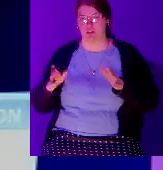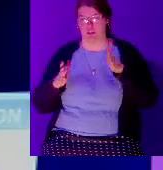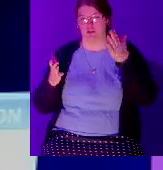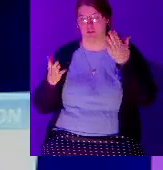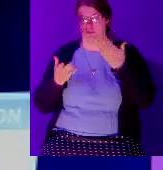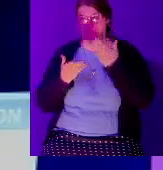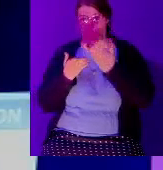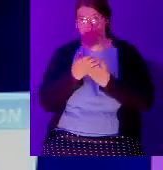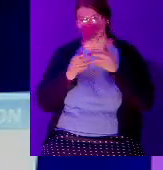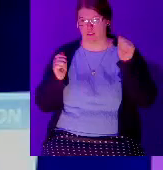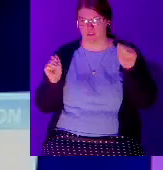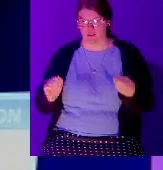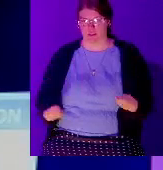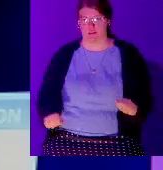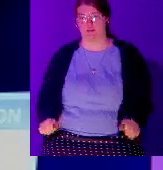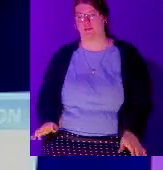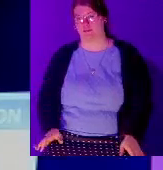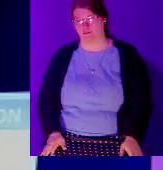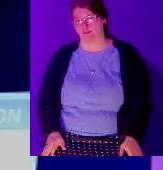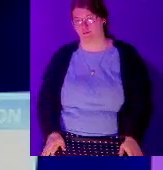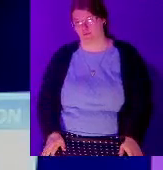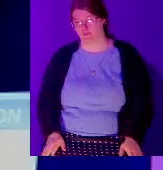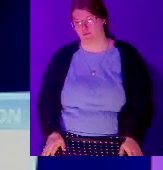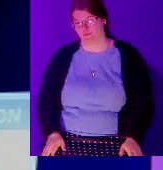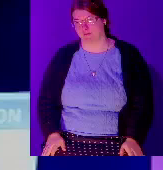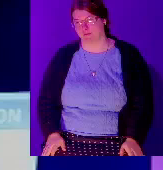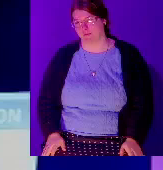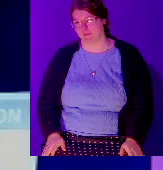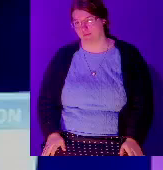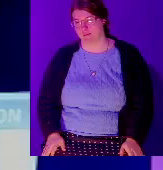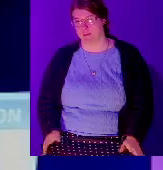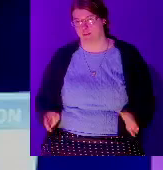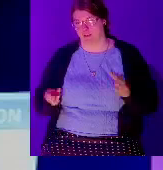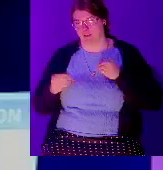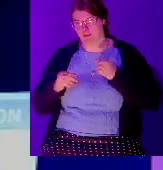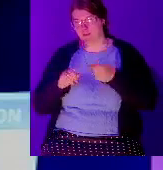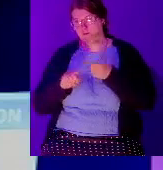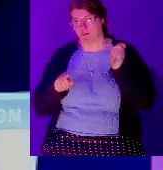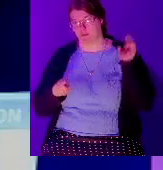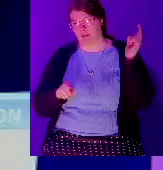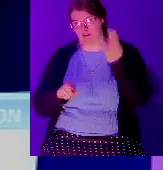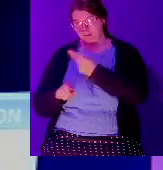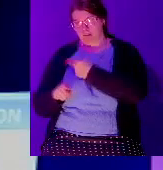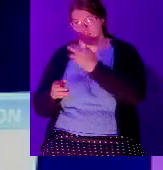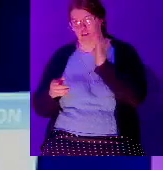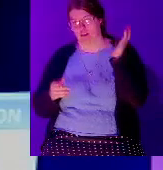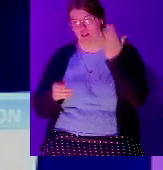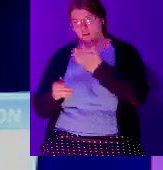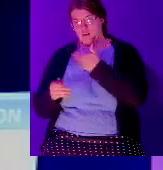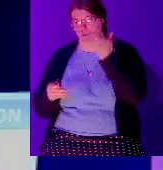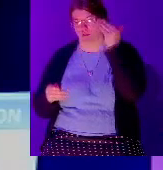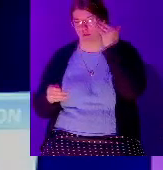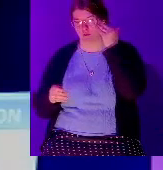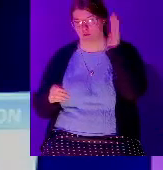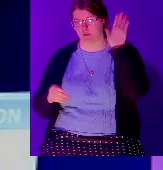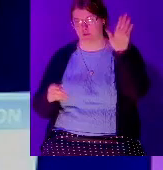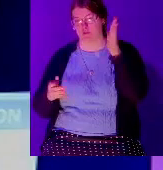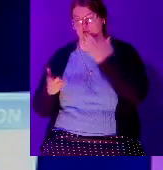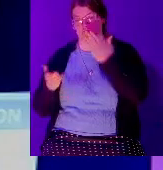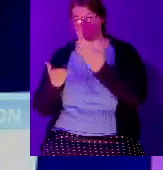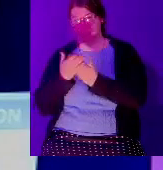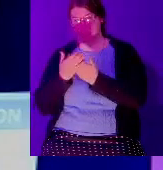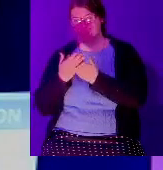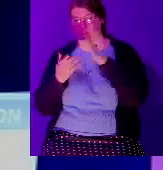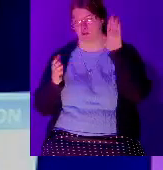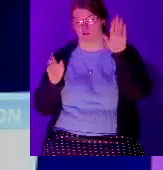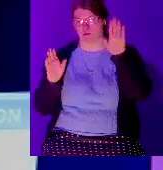Receive from us today, Lord, our acknowledgement of your goodness, of your greatness,